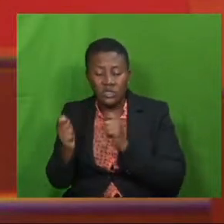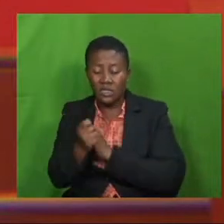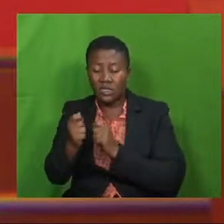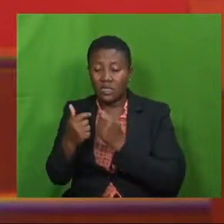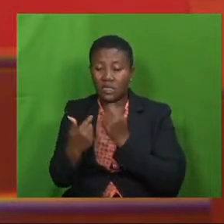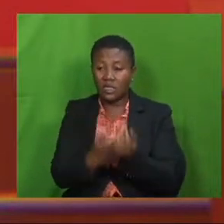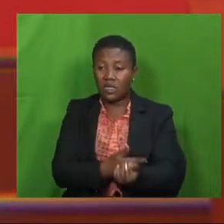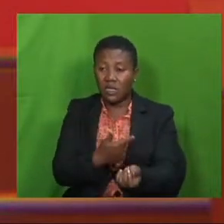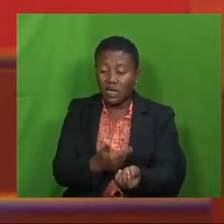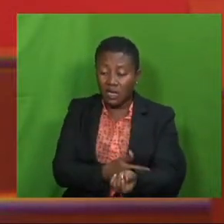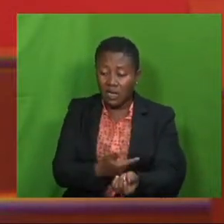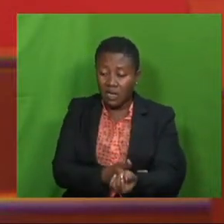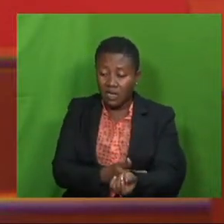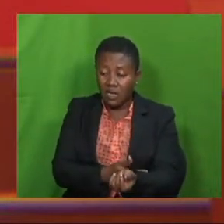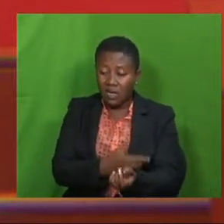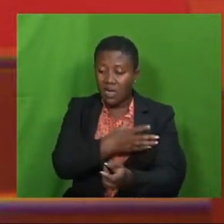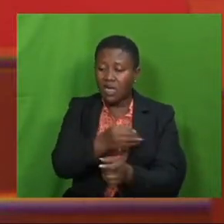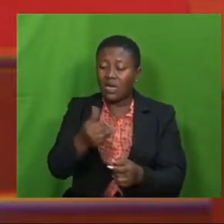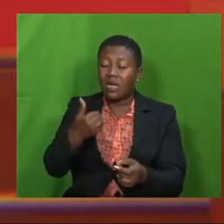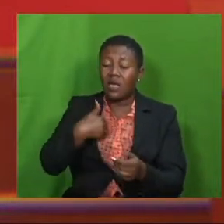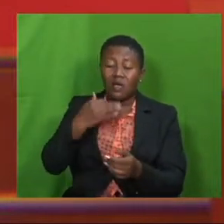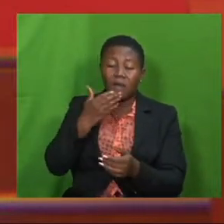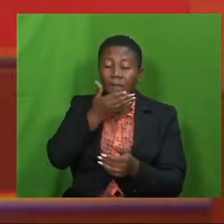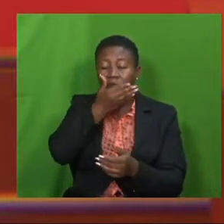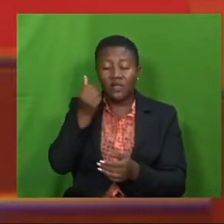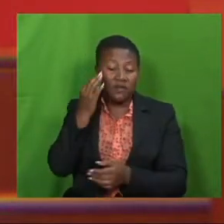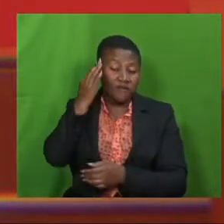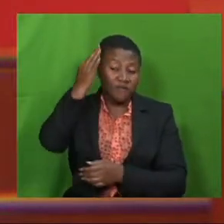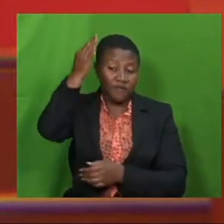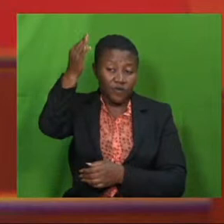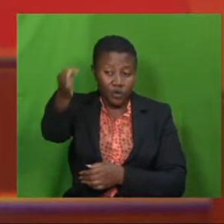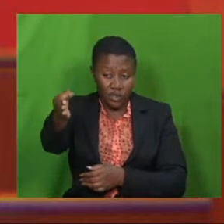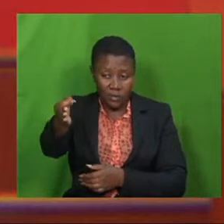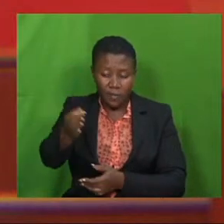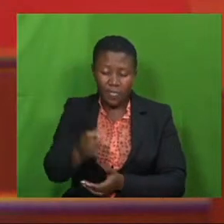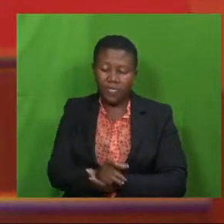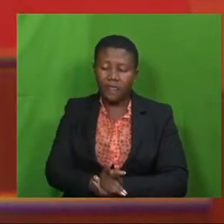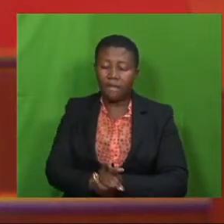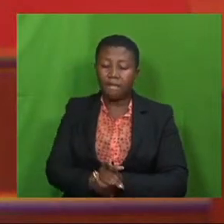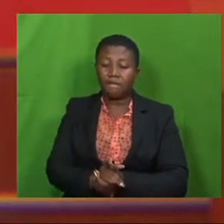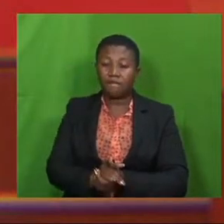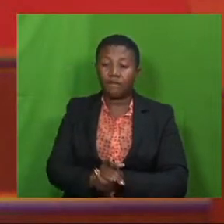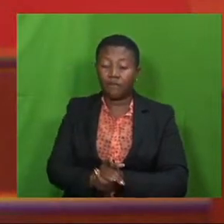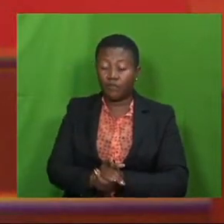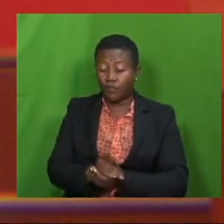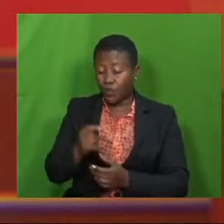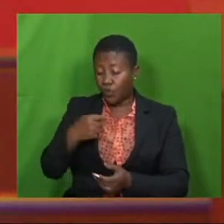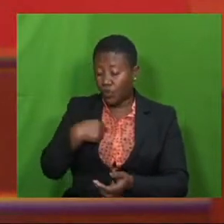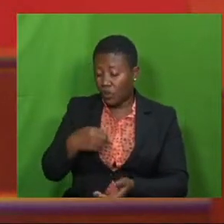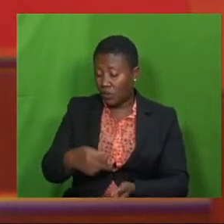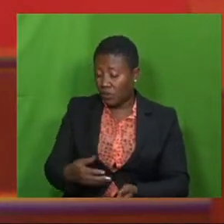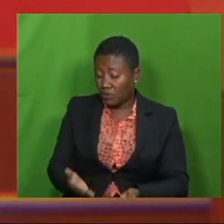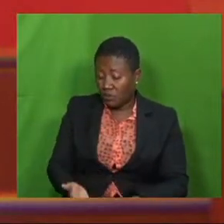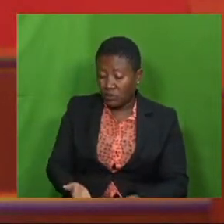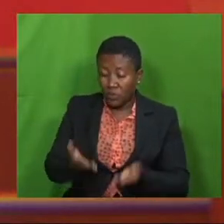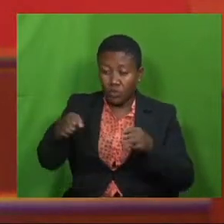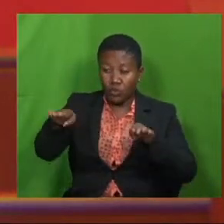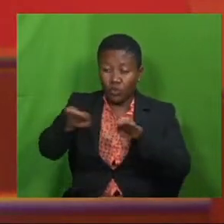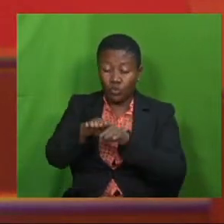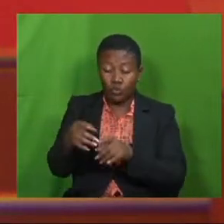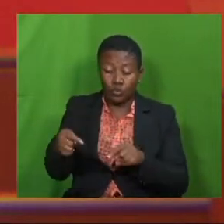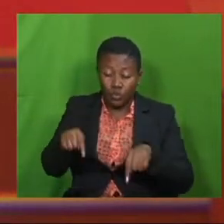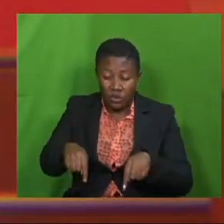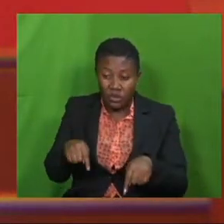and to build a better future for generations yet to come. As we rise today and head for